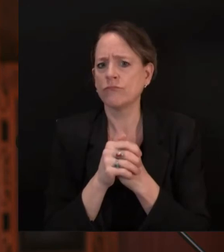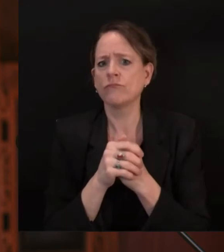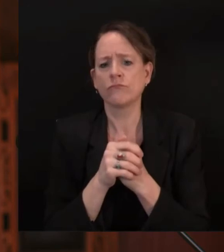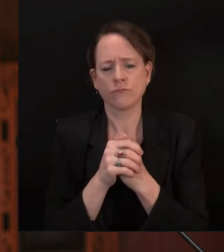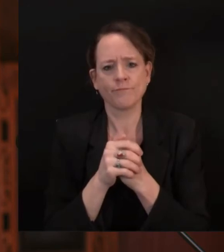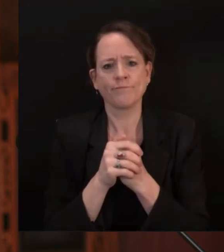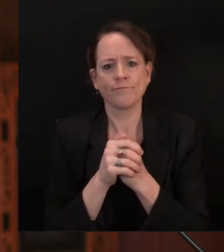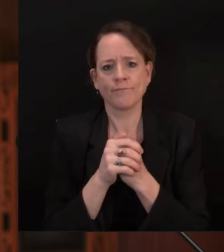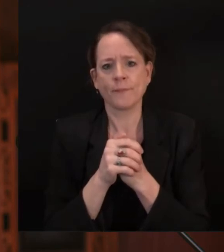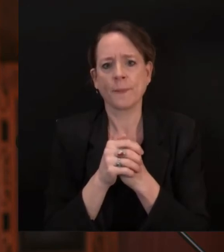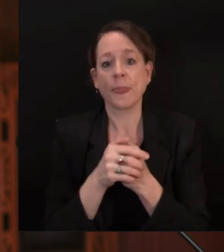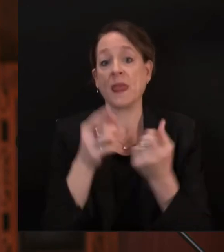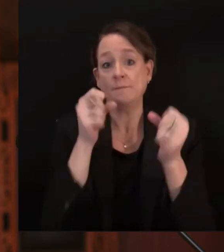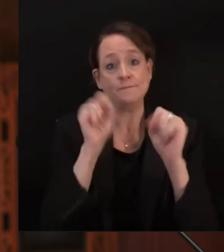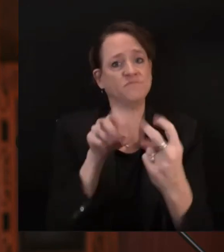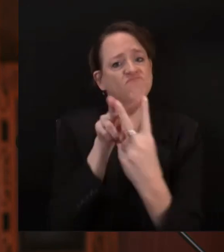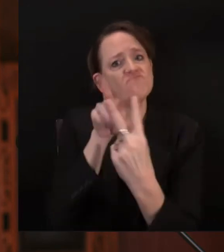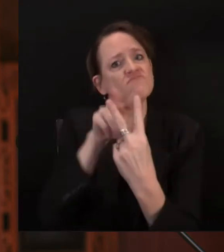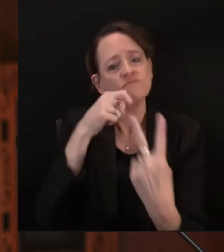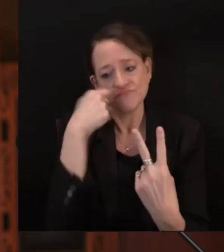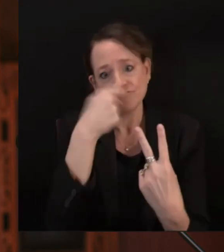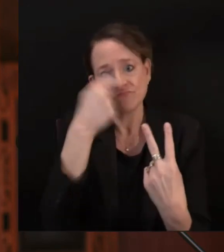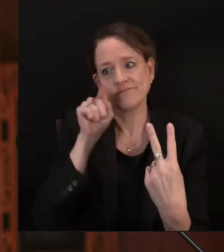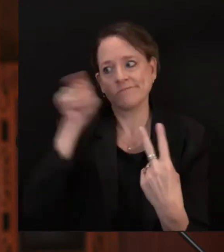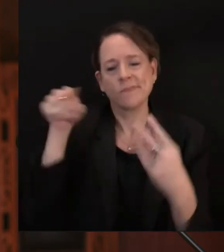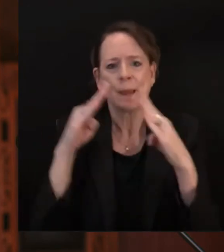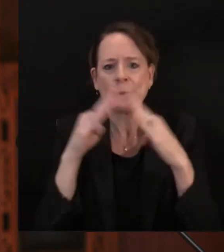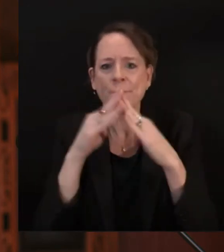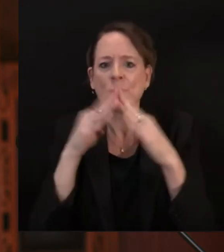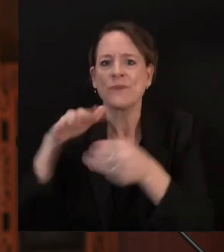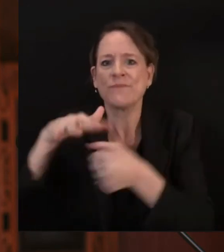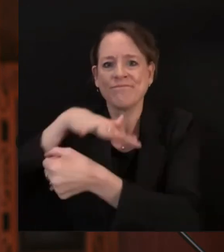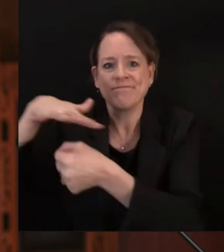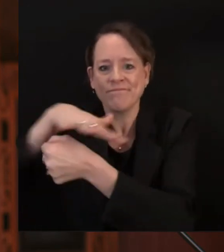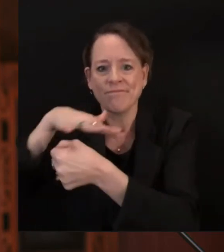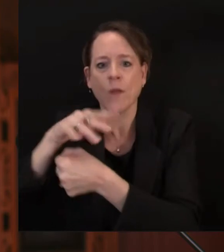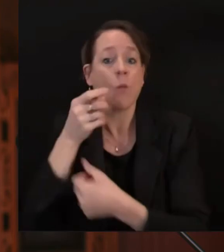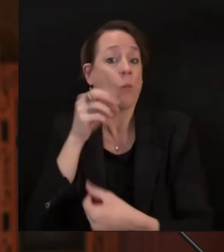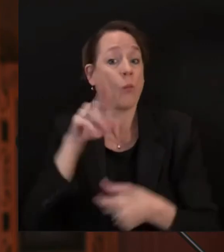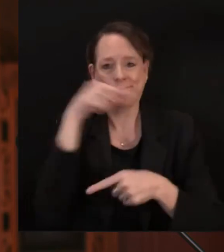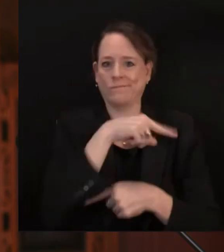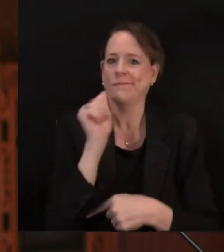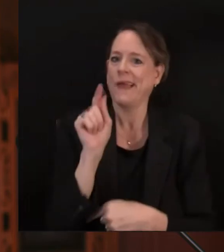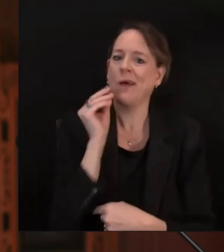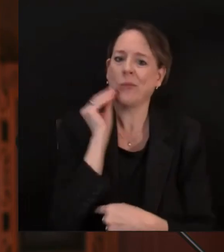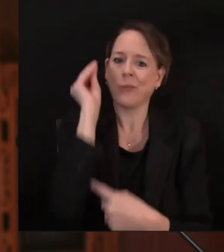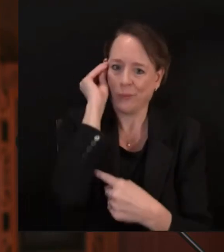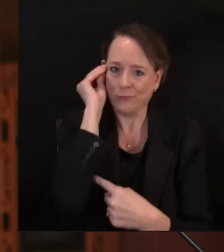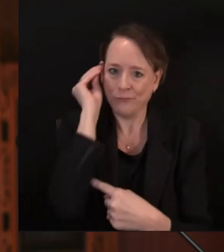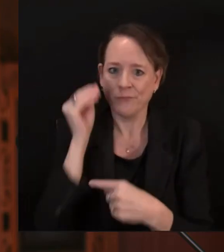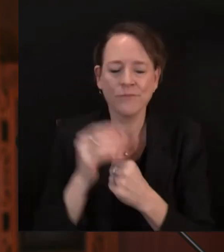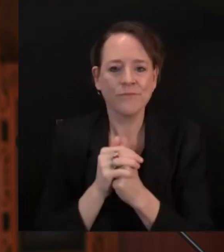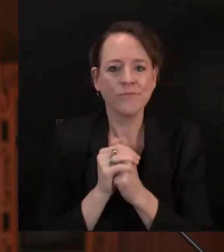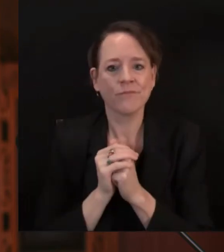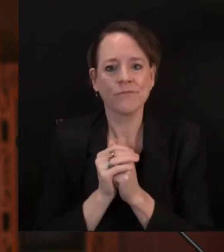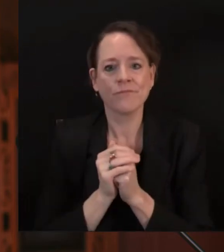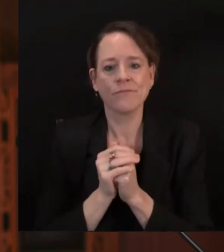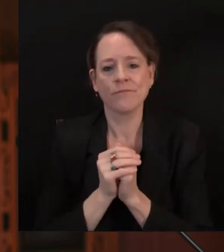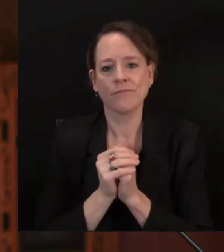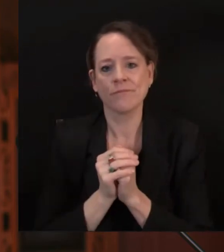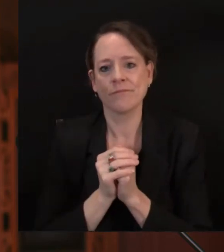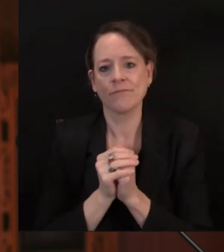kits. Please keep in mind that the hours for our community testing sites may be different this week and next week, so please check